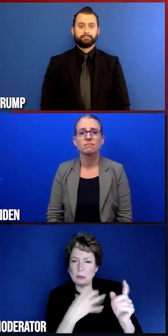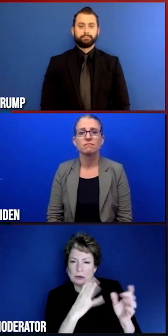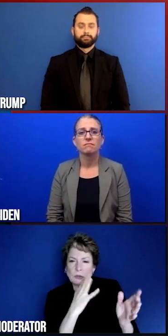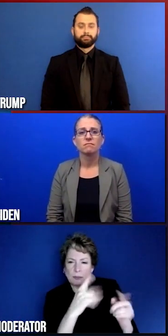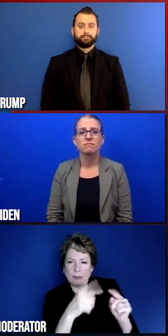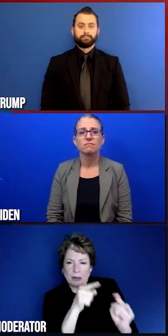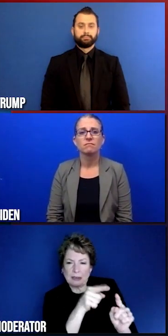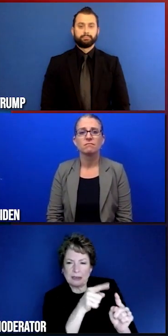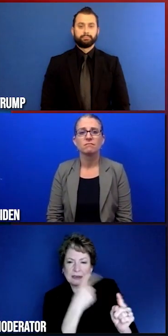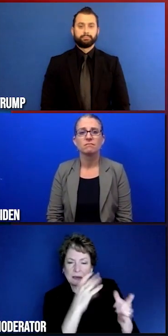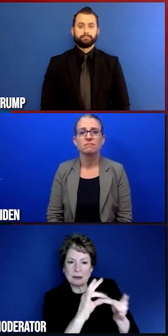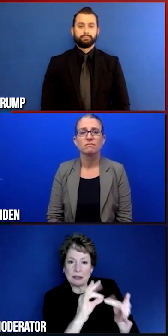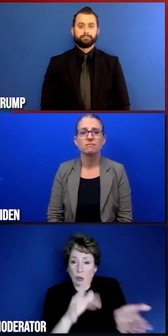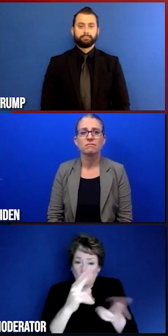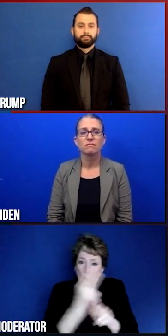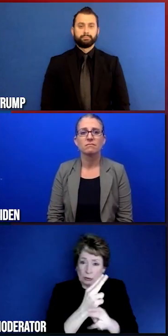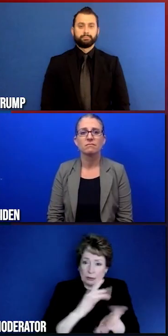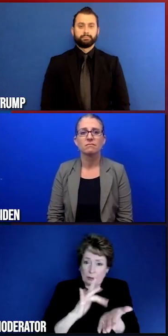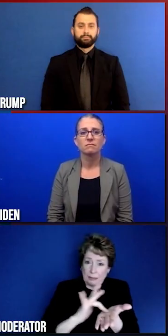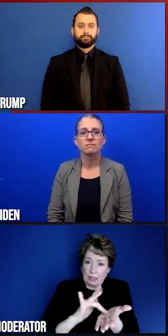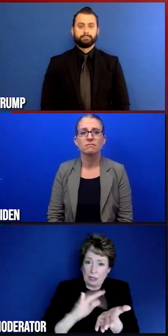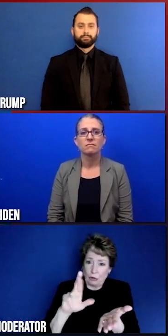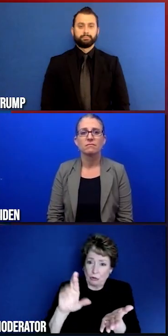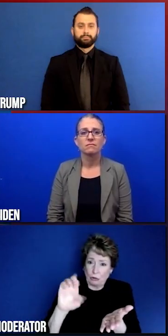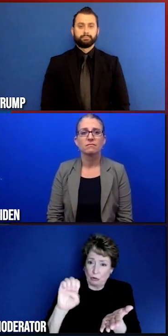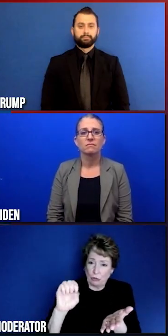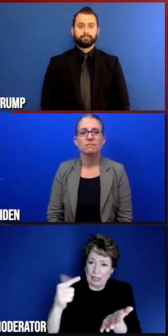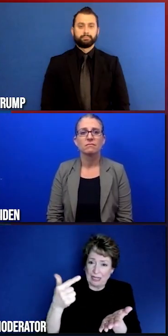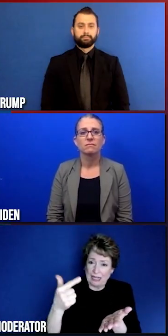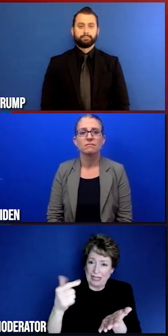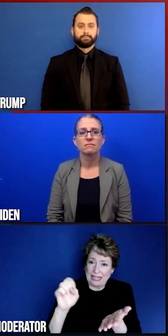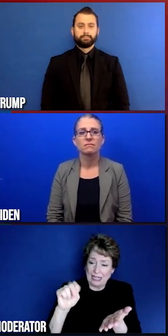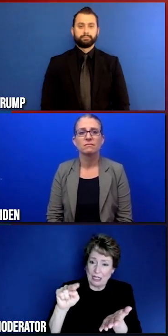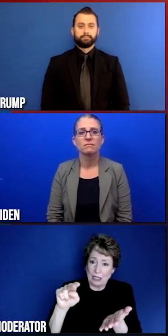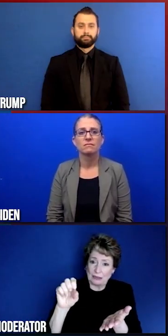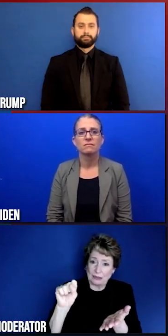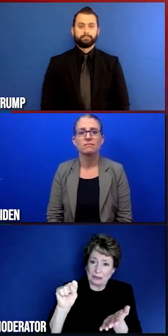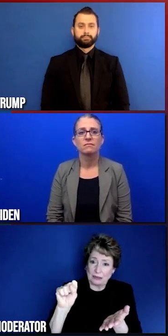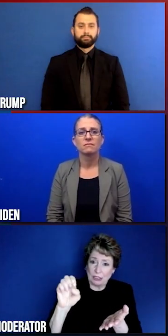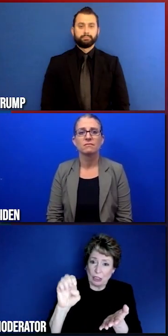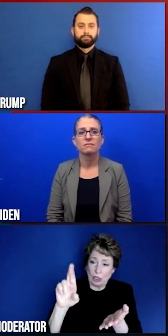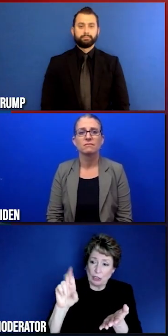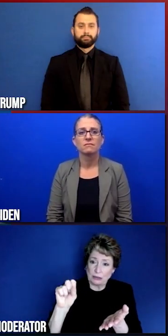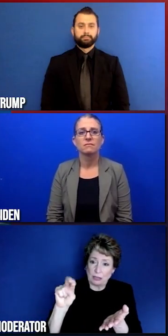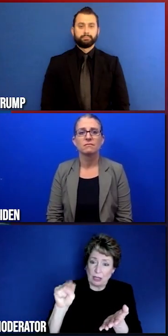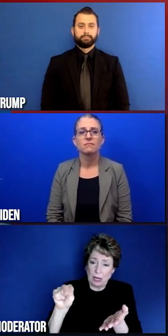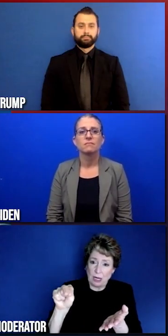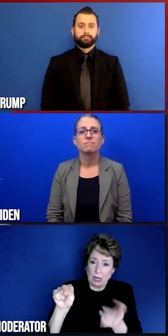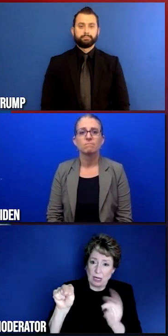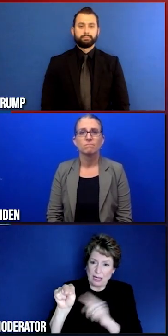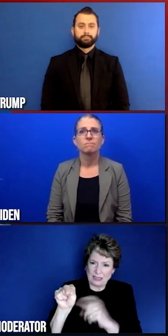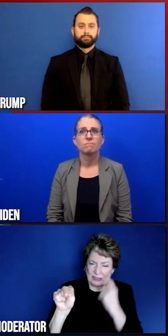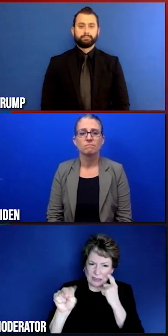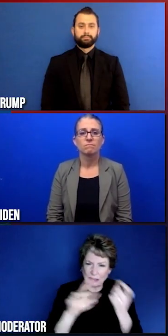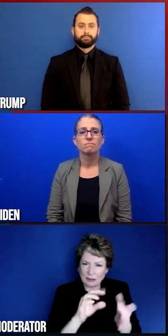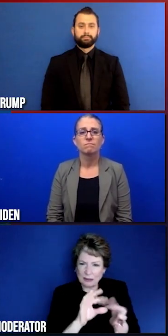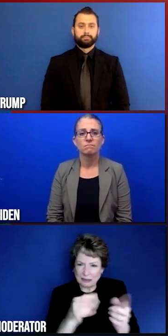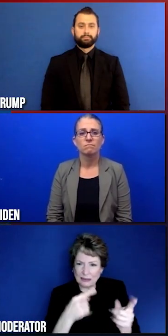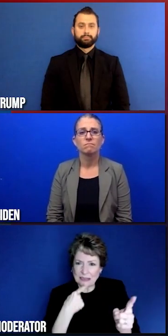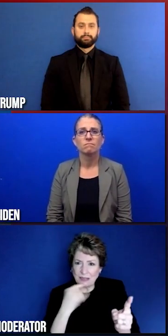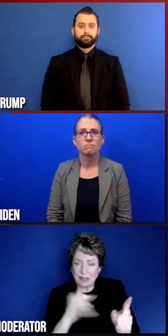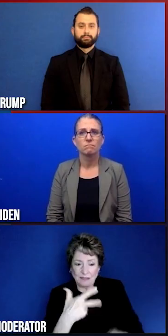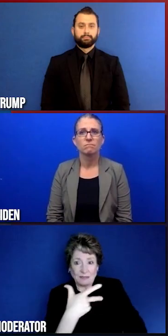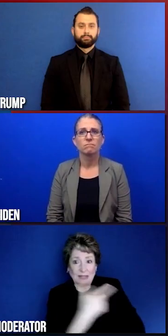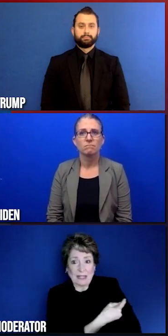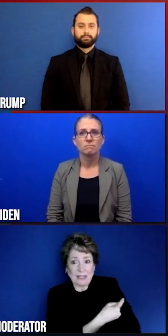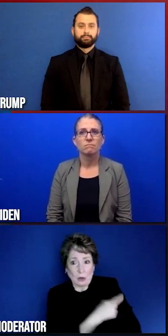also said a vaccine will be coming within weeks. Yes. Is that a guarantee? No, it's not a guarantee, but it will be by the end of the year. But I think